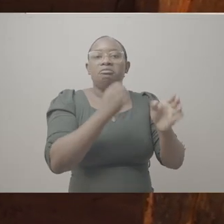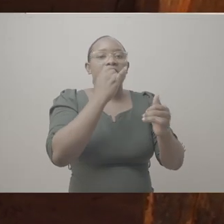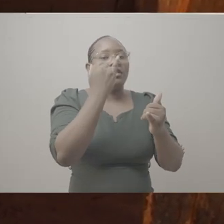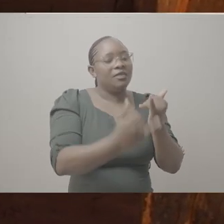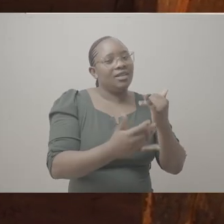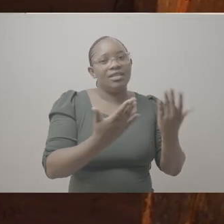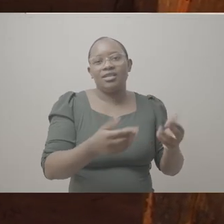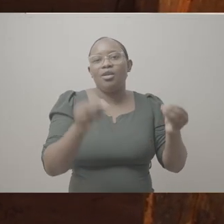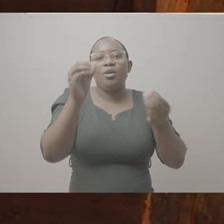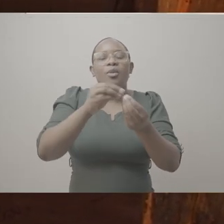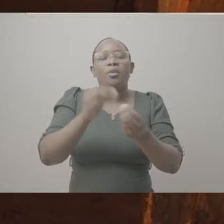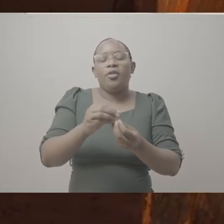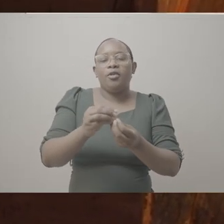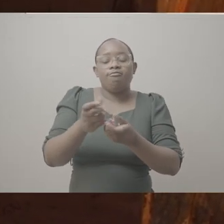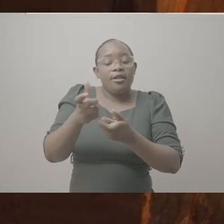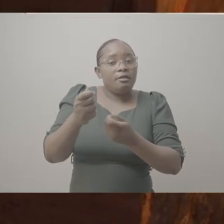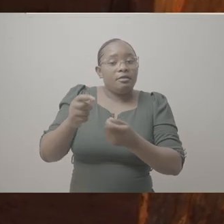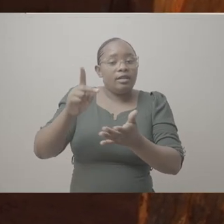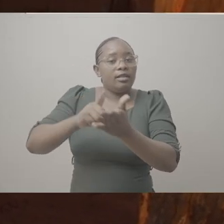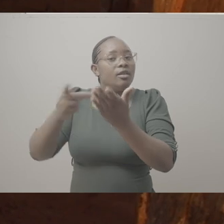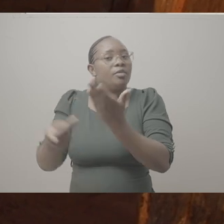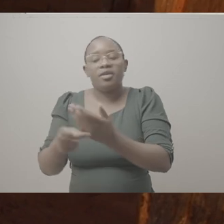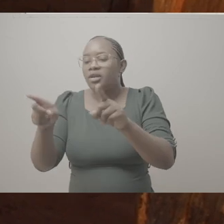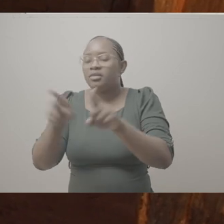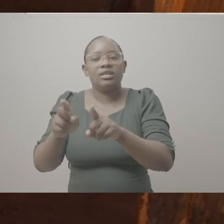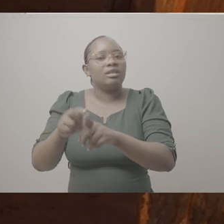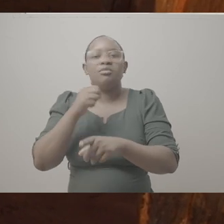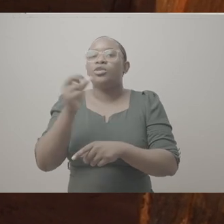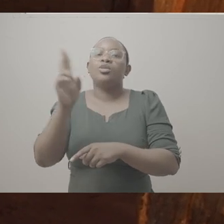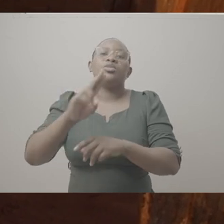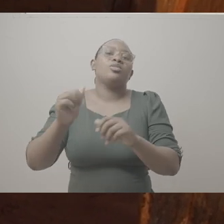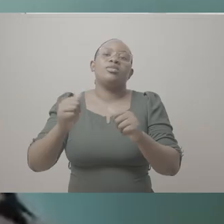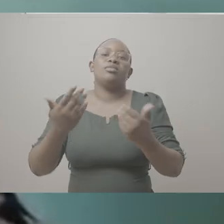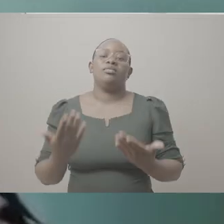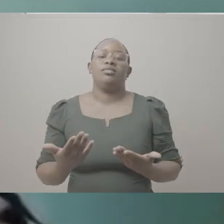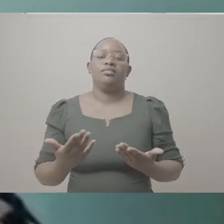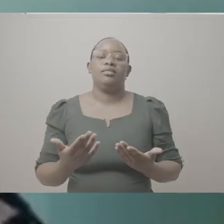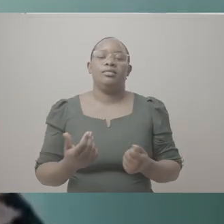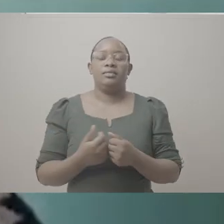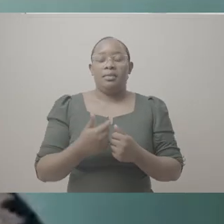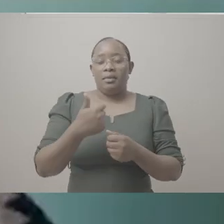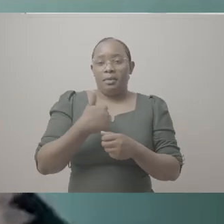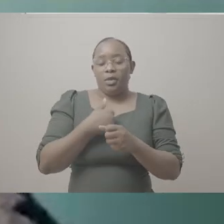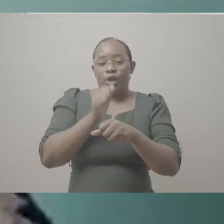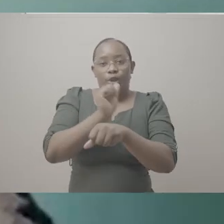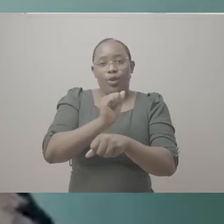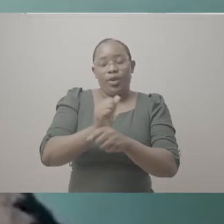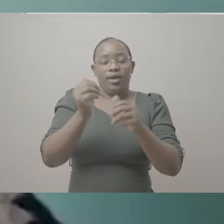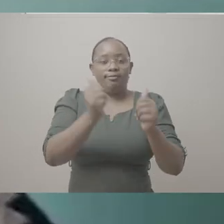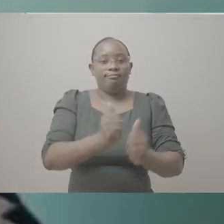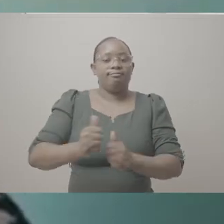abandoned, but also a school food program meant to benefit many kids has been mismanaged. Madam